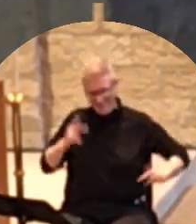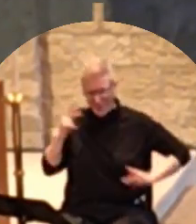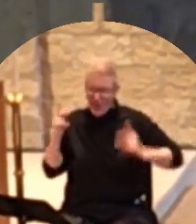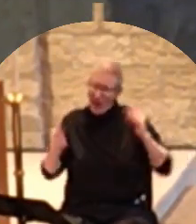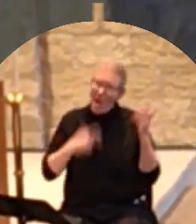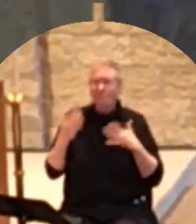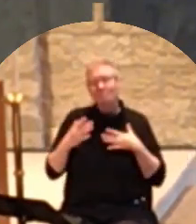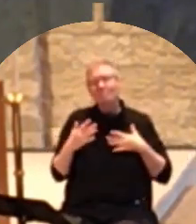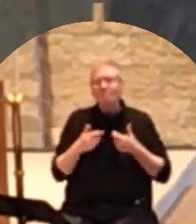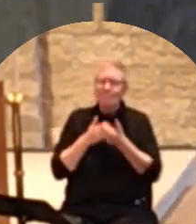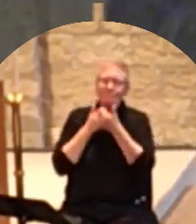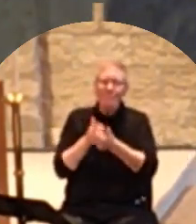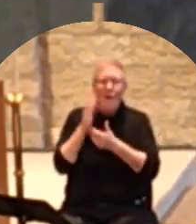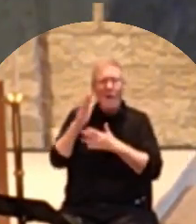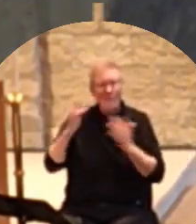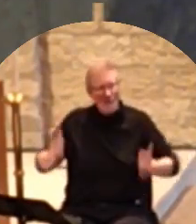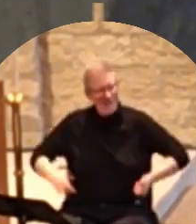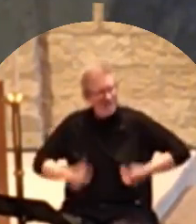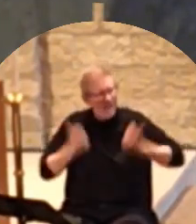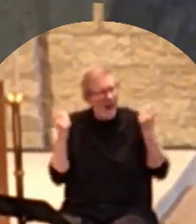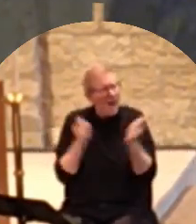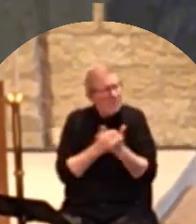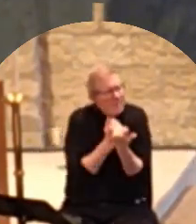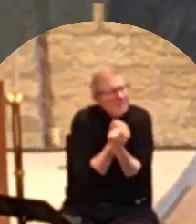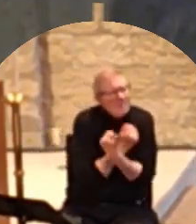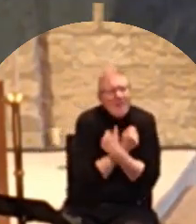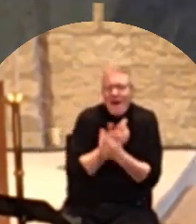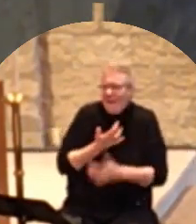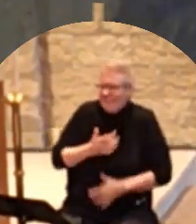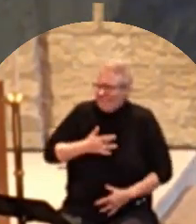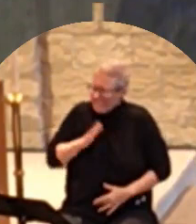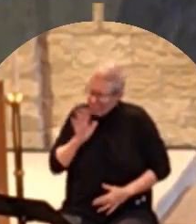love, compassion, forgiveness, and sacrifice.